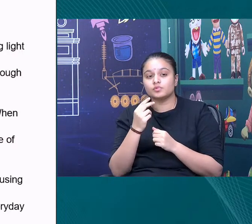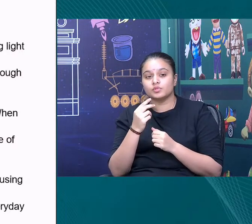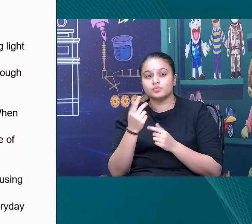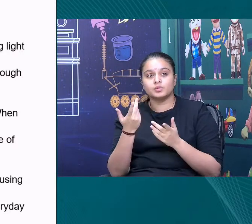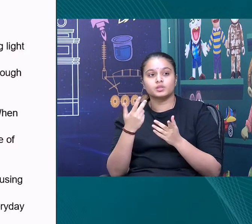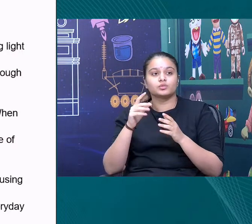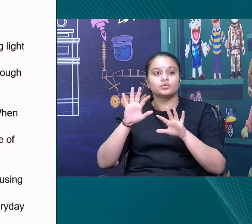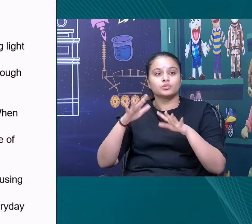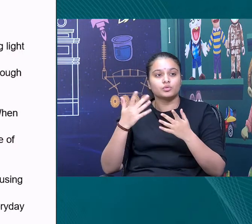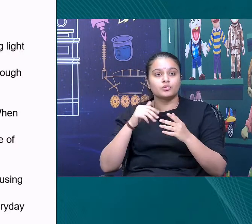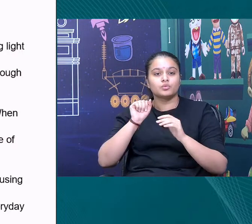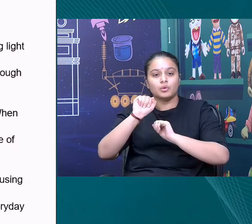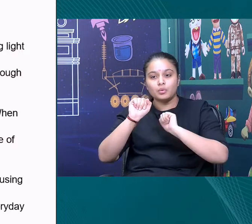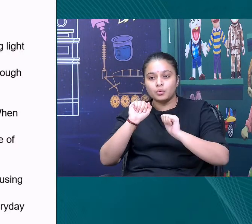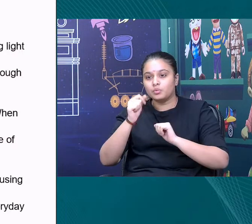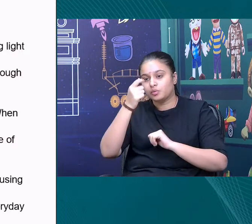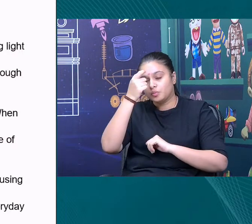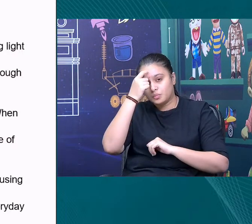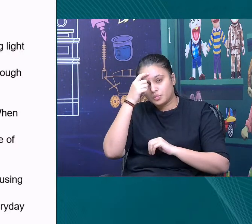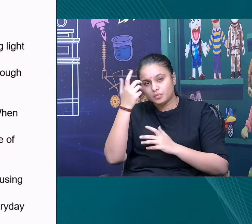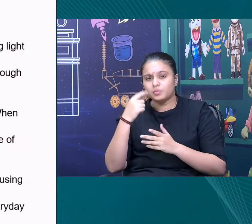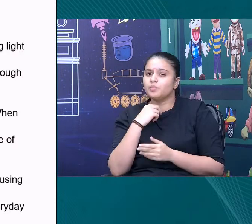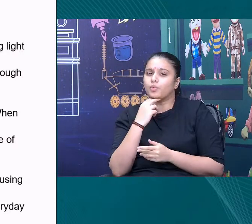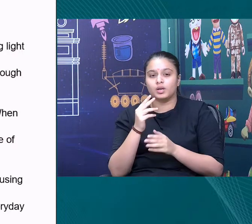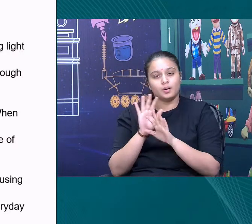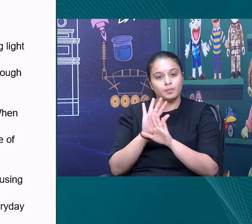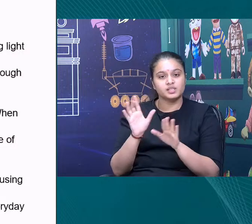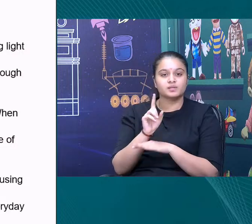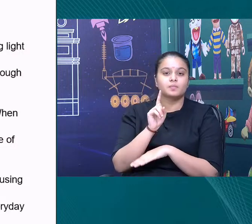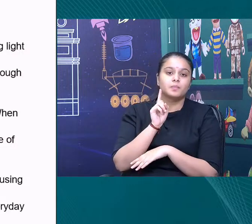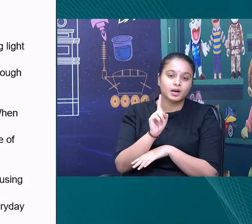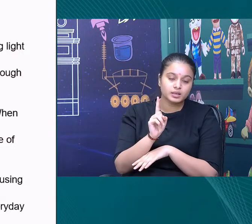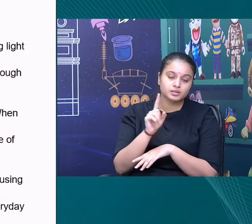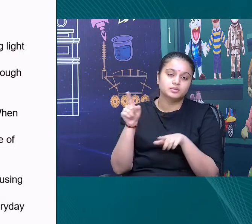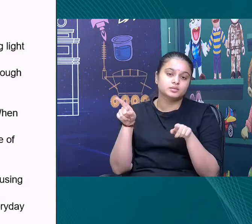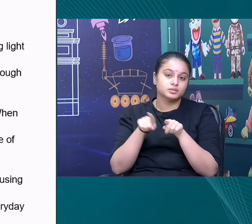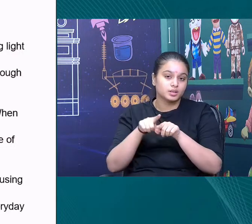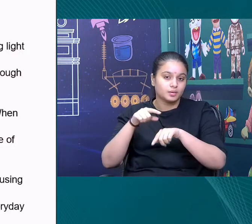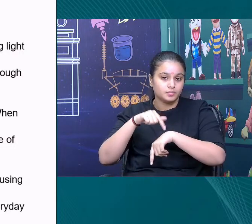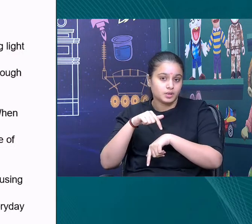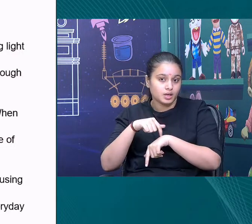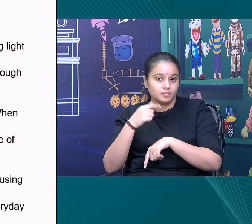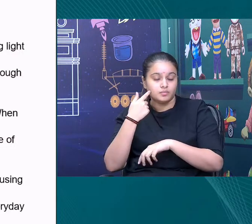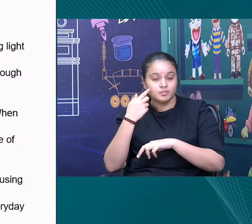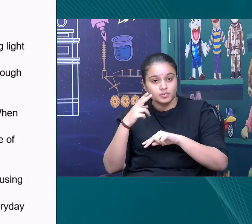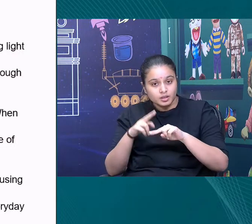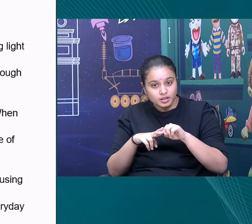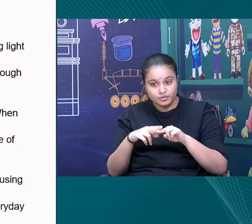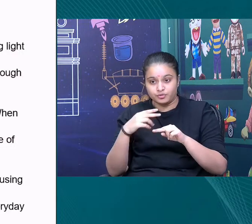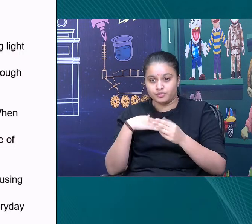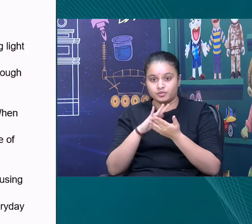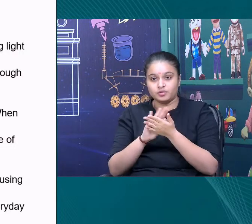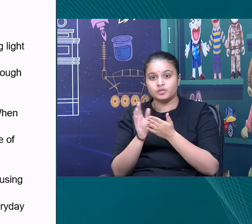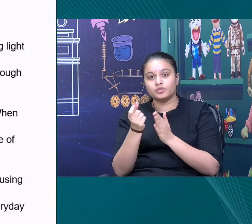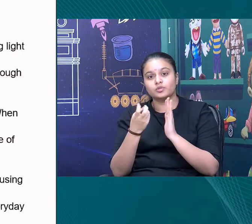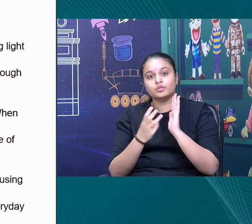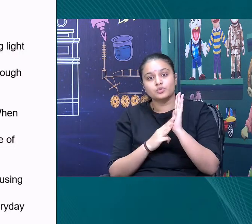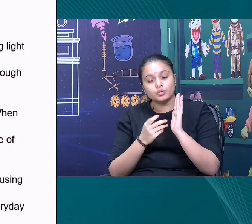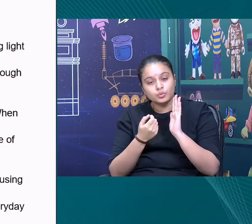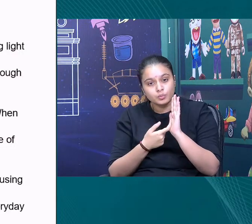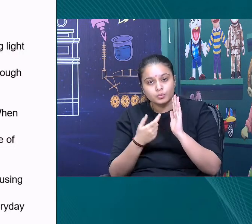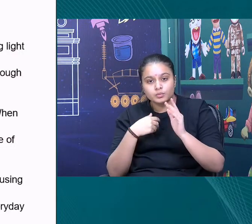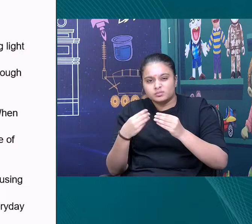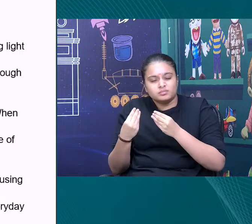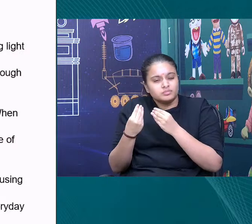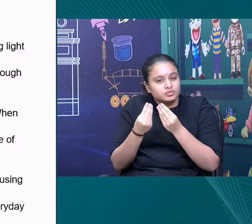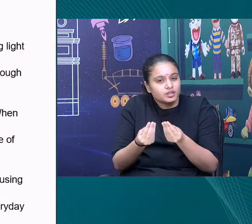be resilient, overcome your challenges, this, that. But at the same time, to be able to give it a humorous break,